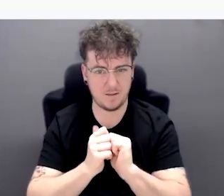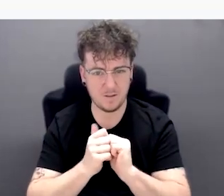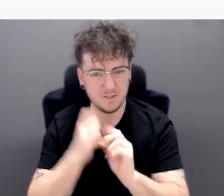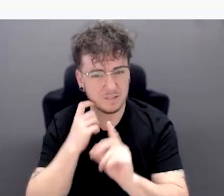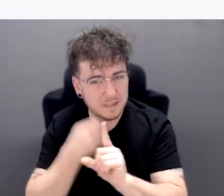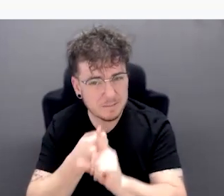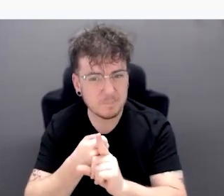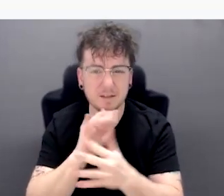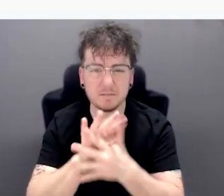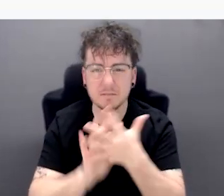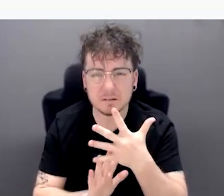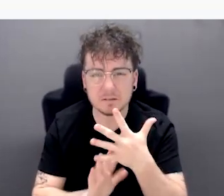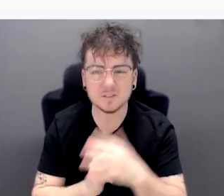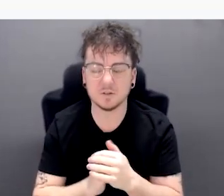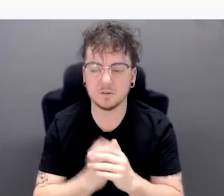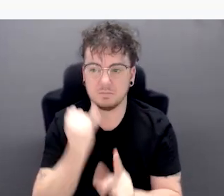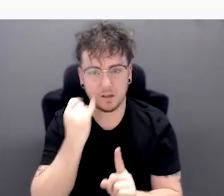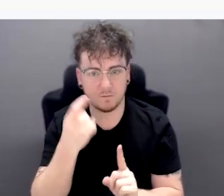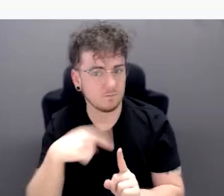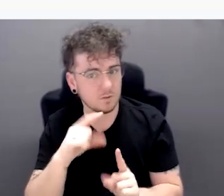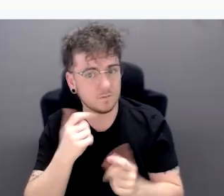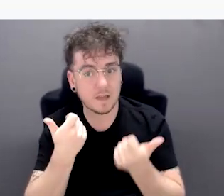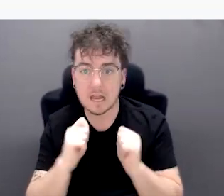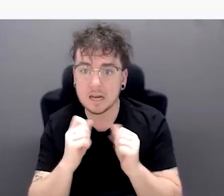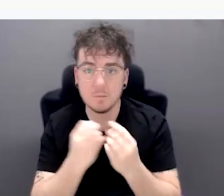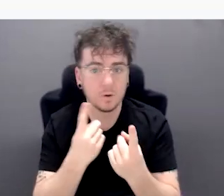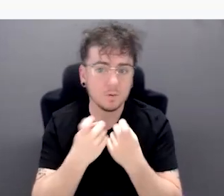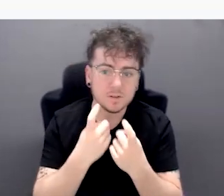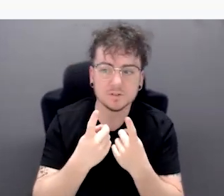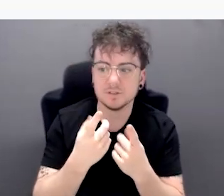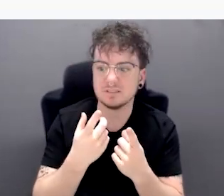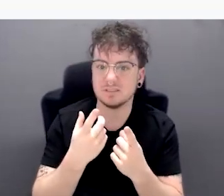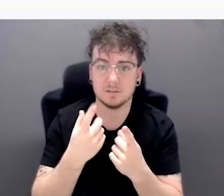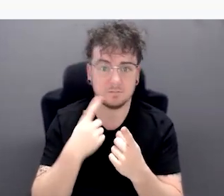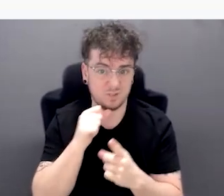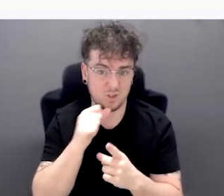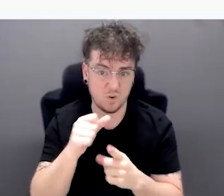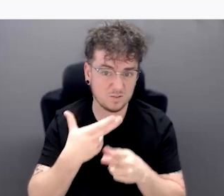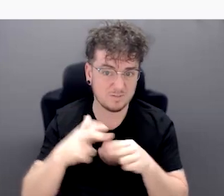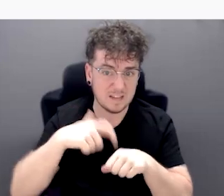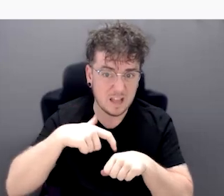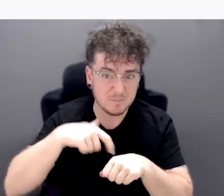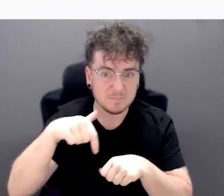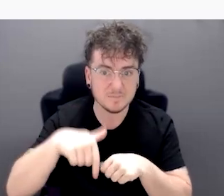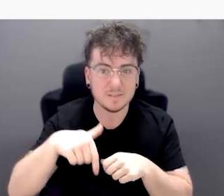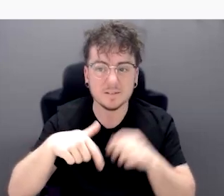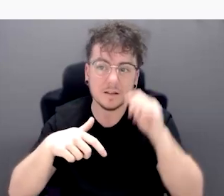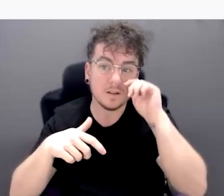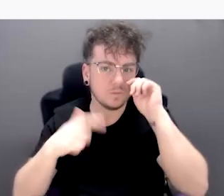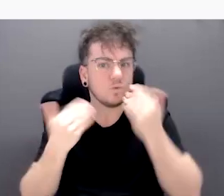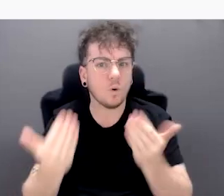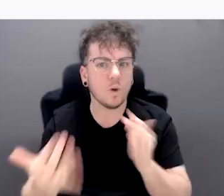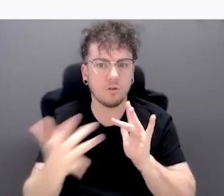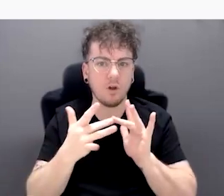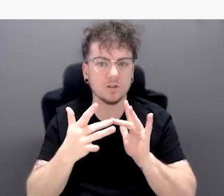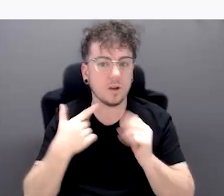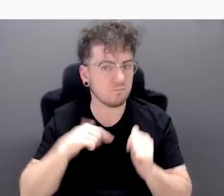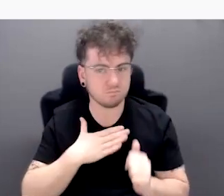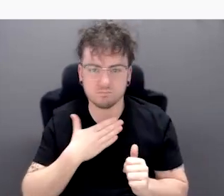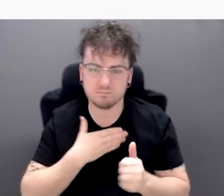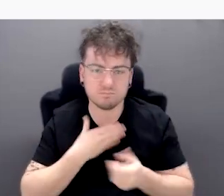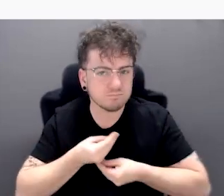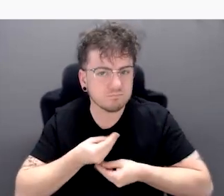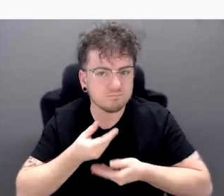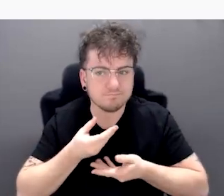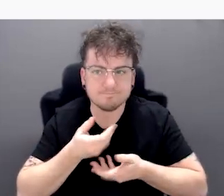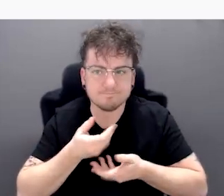so, if you have any questions outside of this and you want to reach out to us, please reach out. We'd be happy to talk and share any